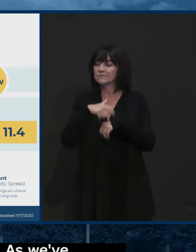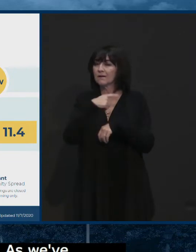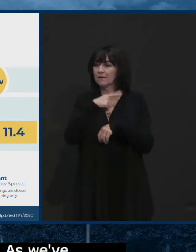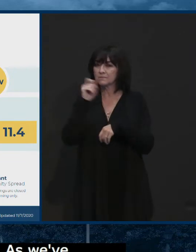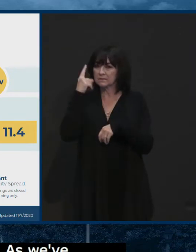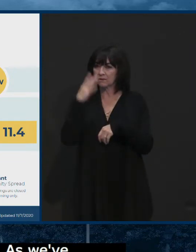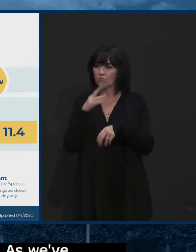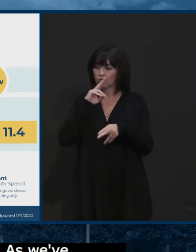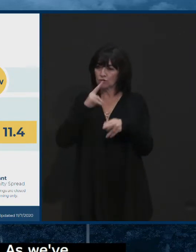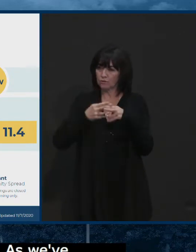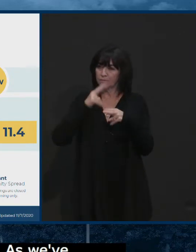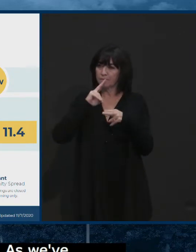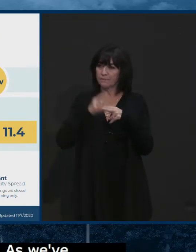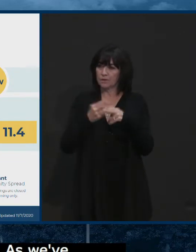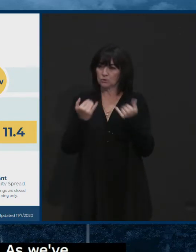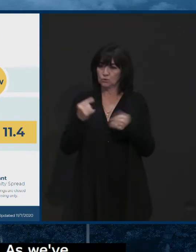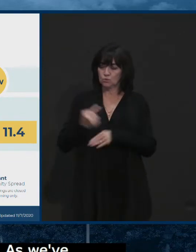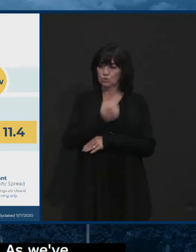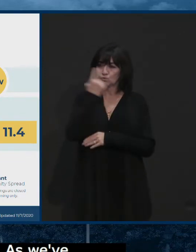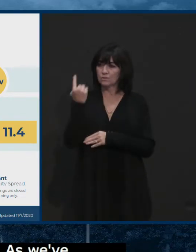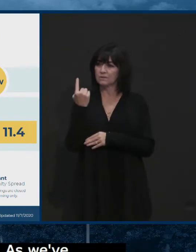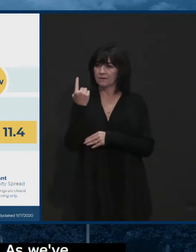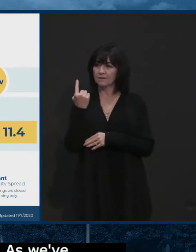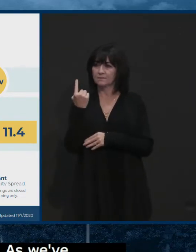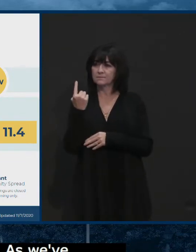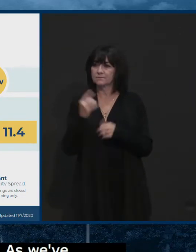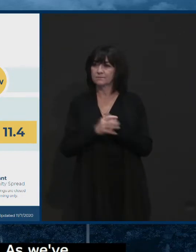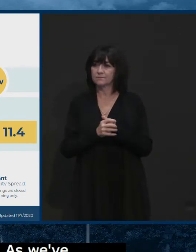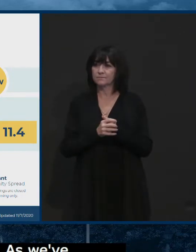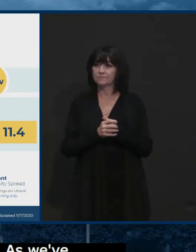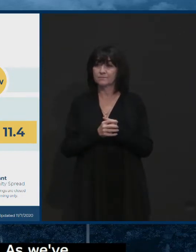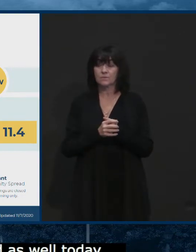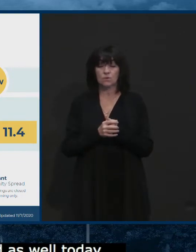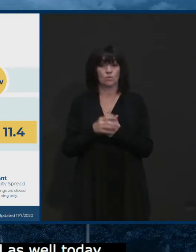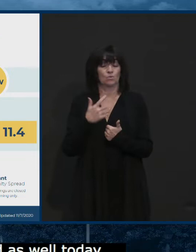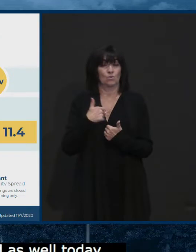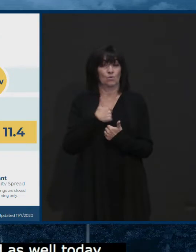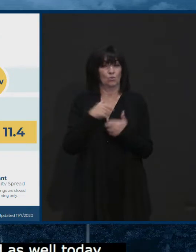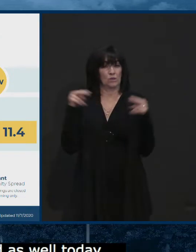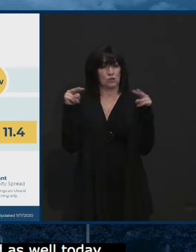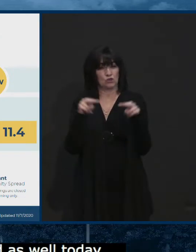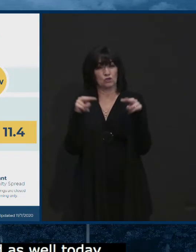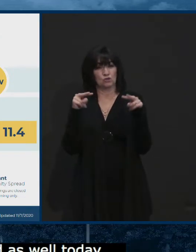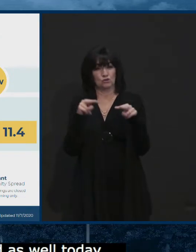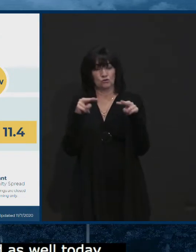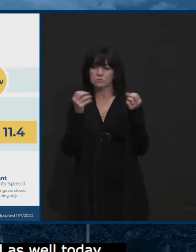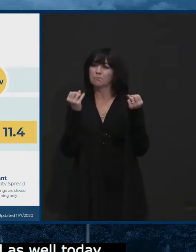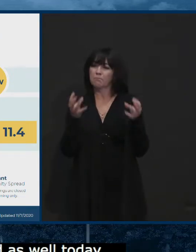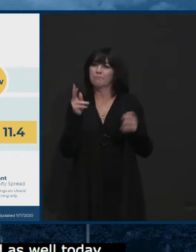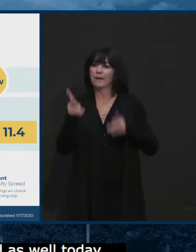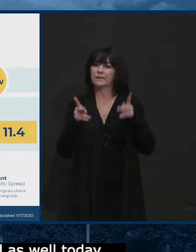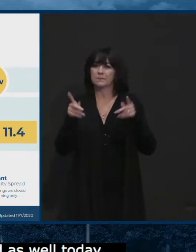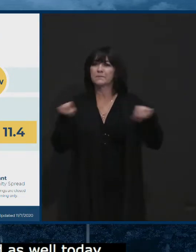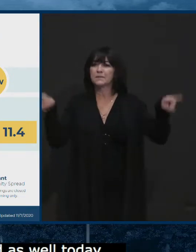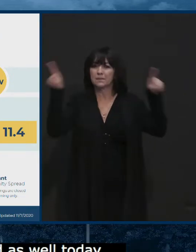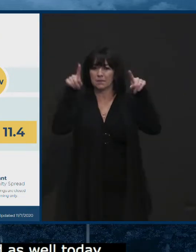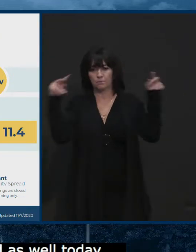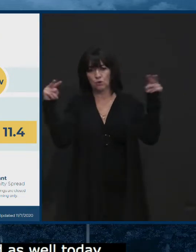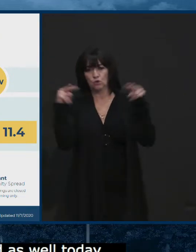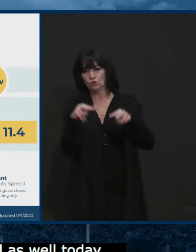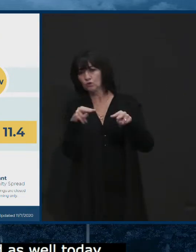well today, we are looking closely, I think everyone's looking closely at the